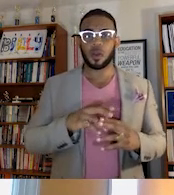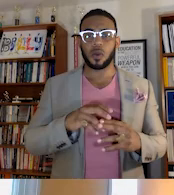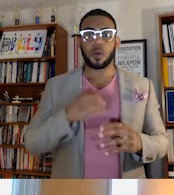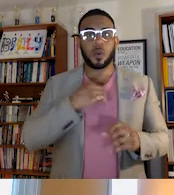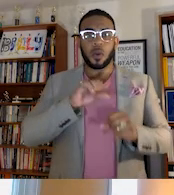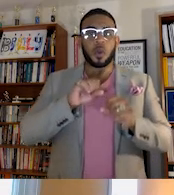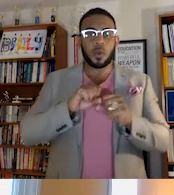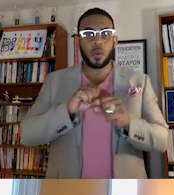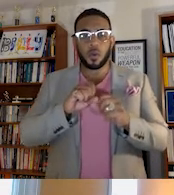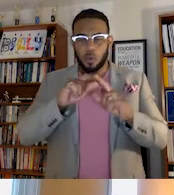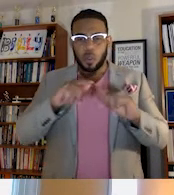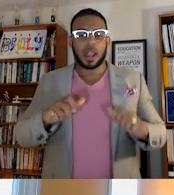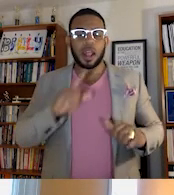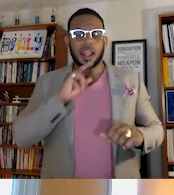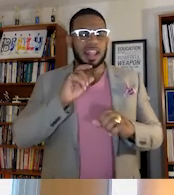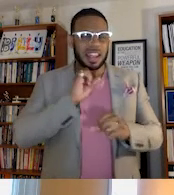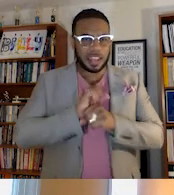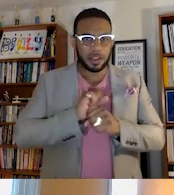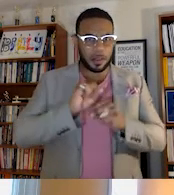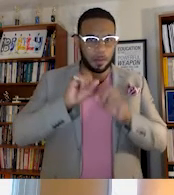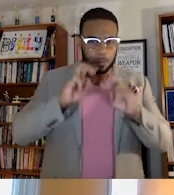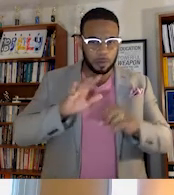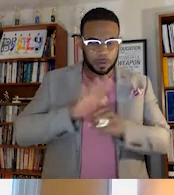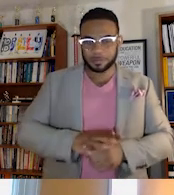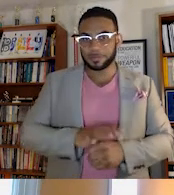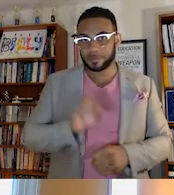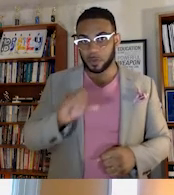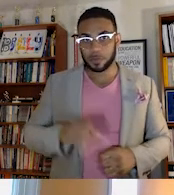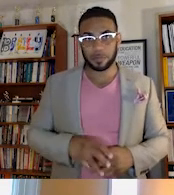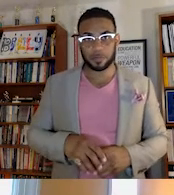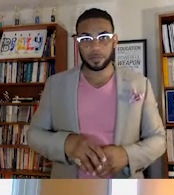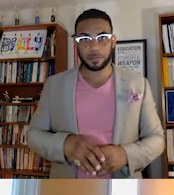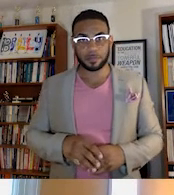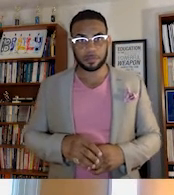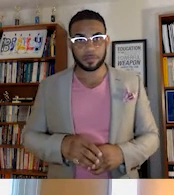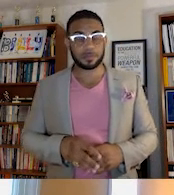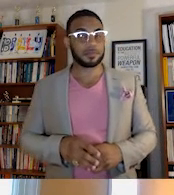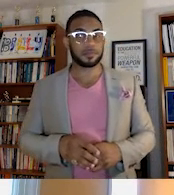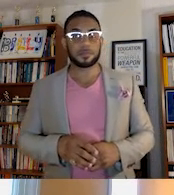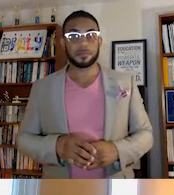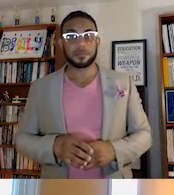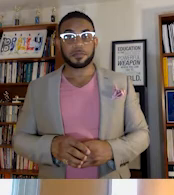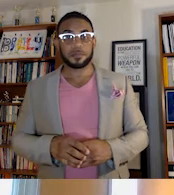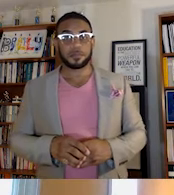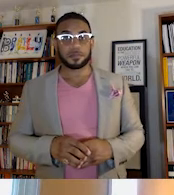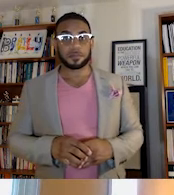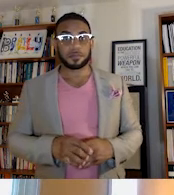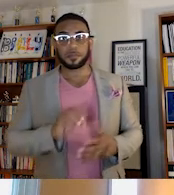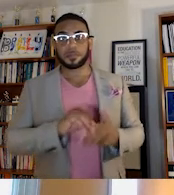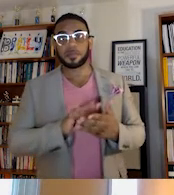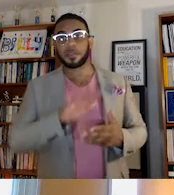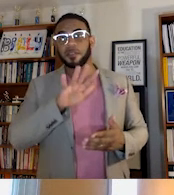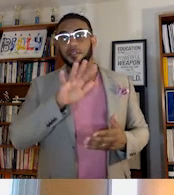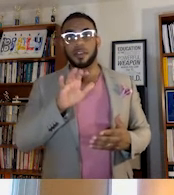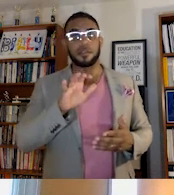crack down on it, literally. Wow. Where they put a